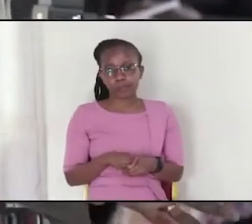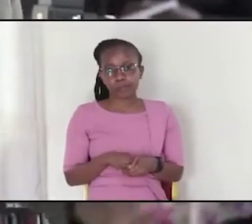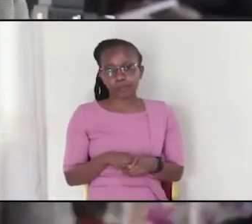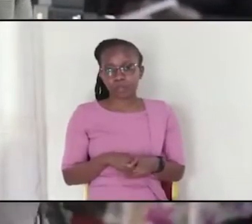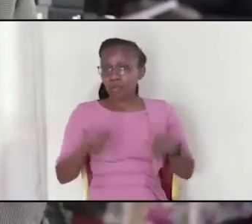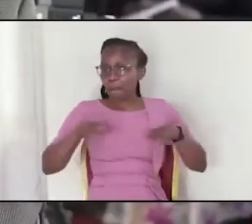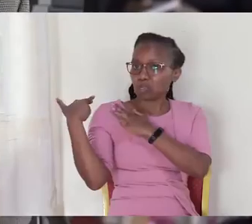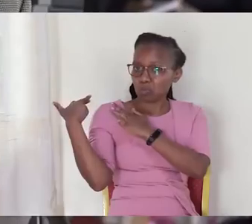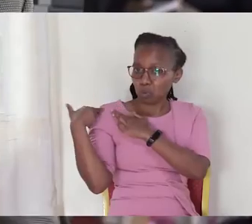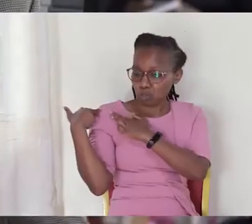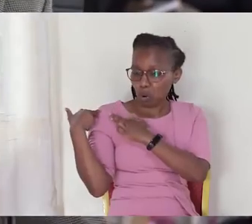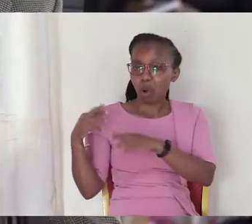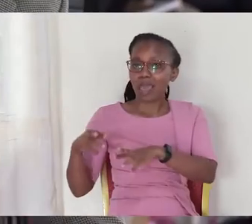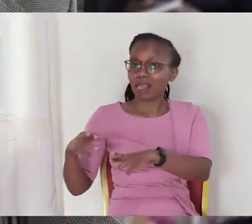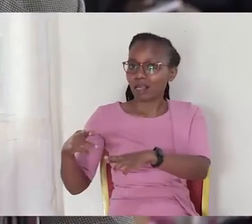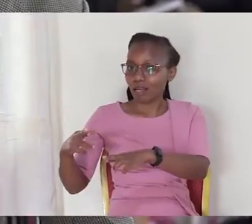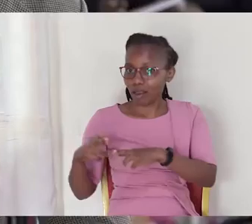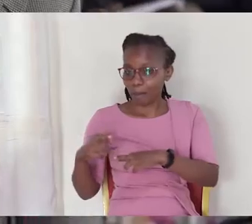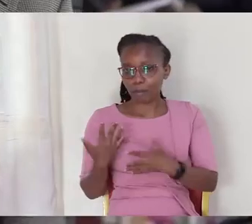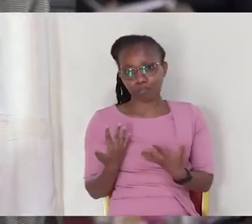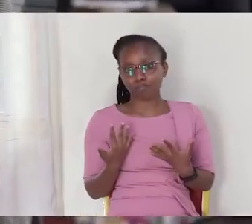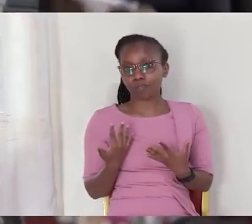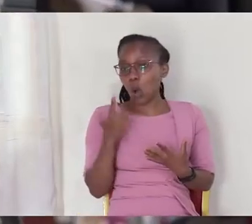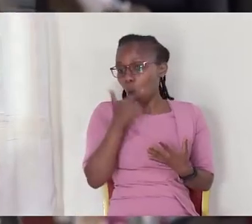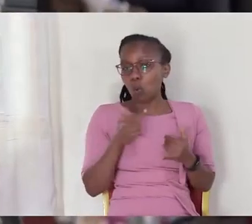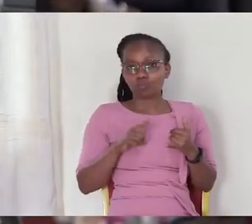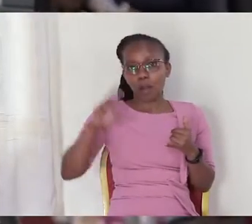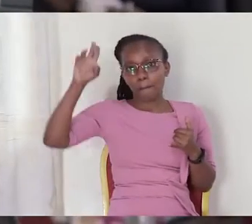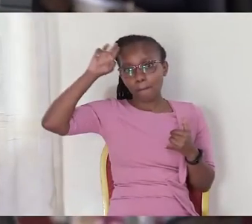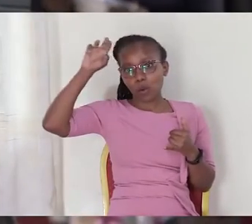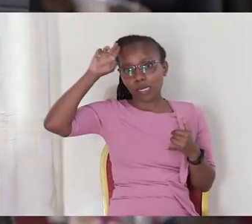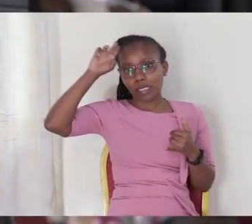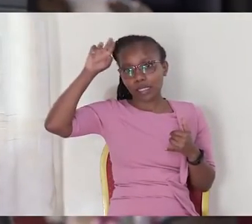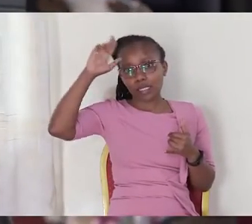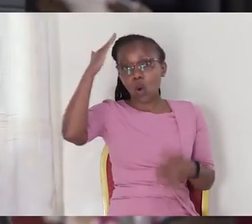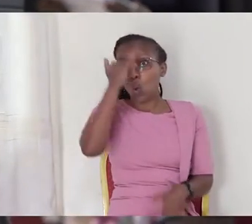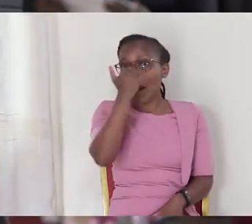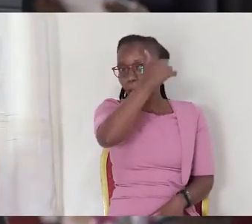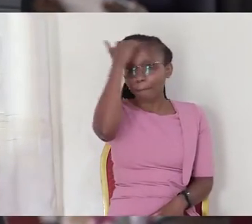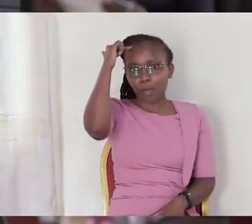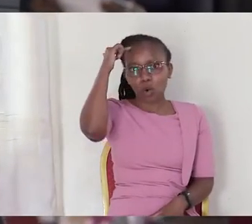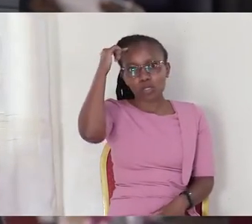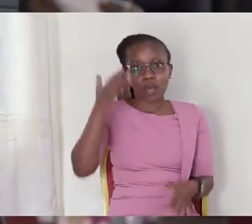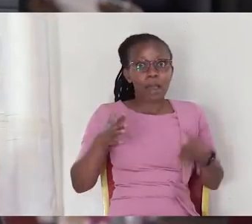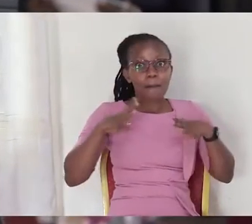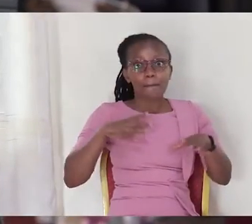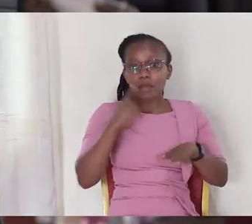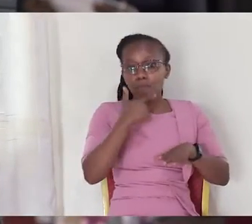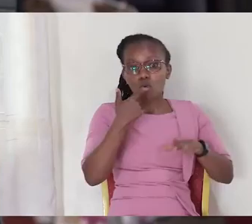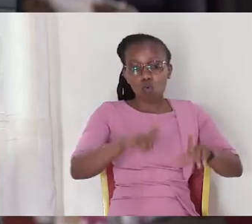alleged perpetrators are also police officers, because most of the victims complained that the people who raped them were in